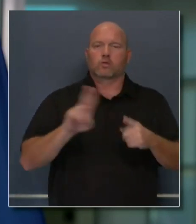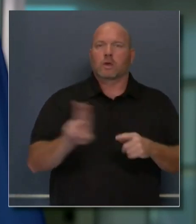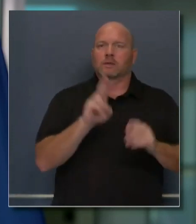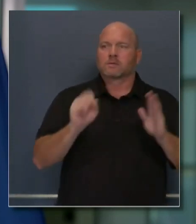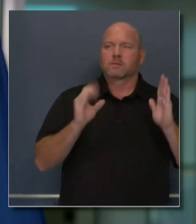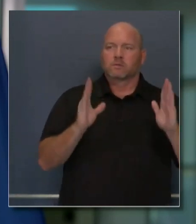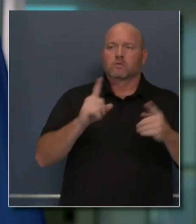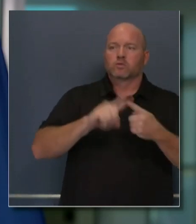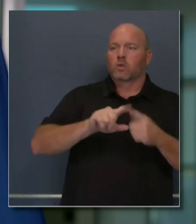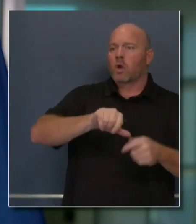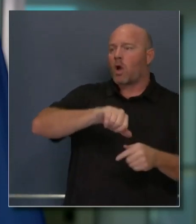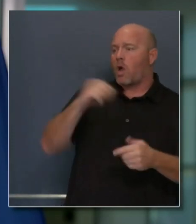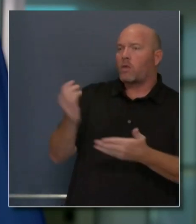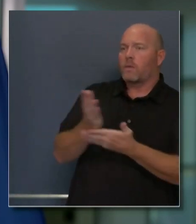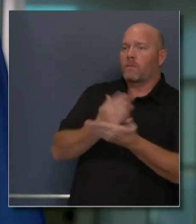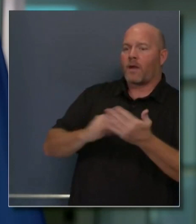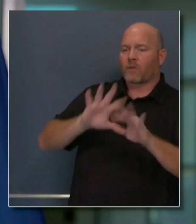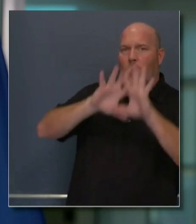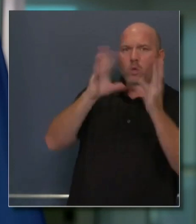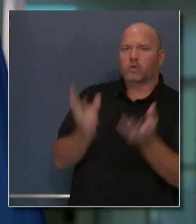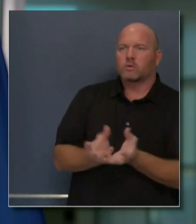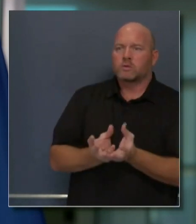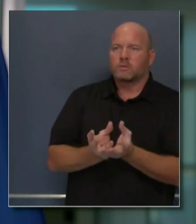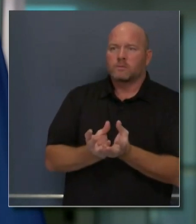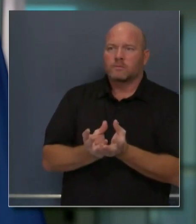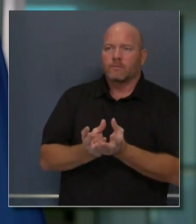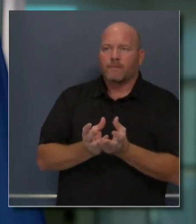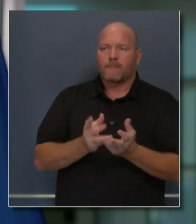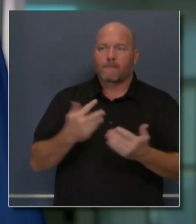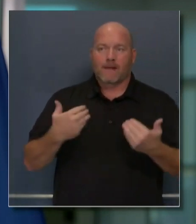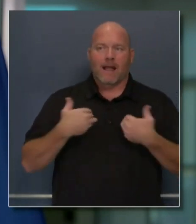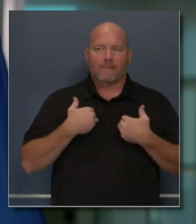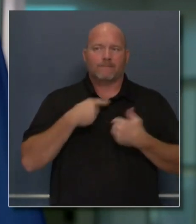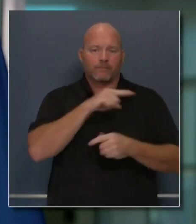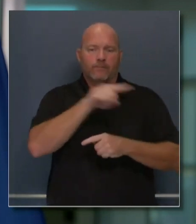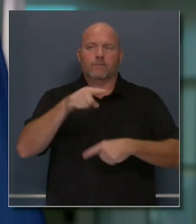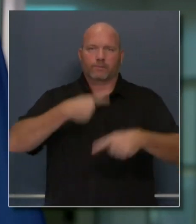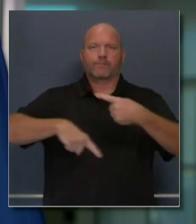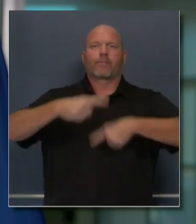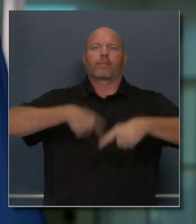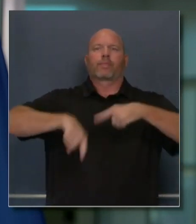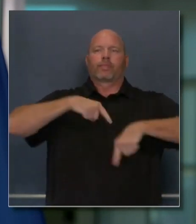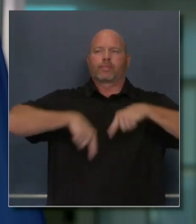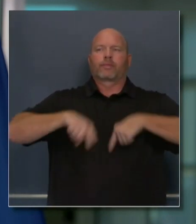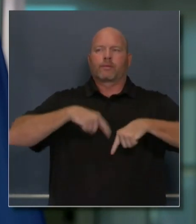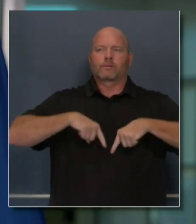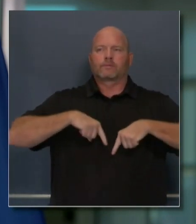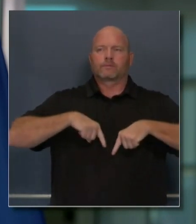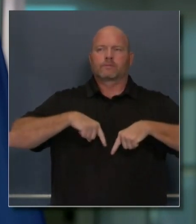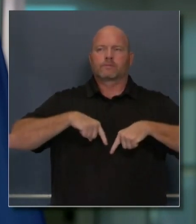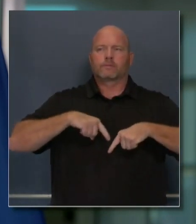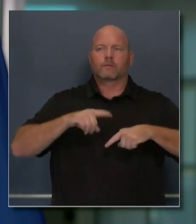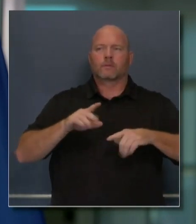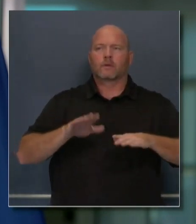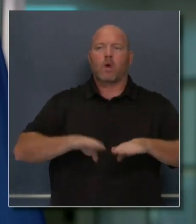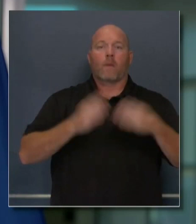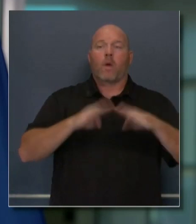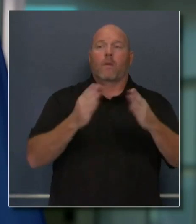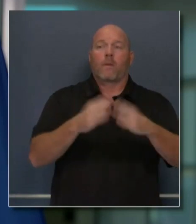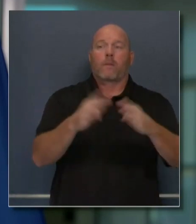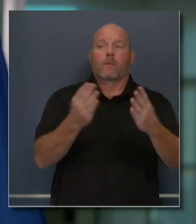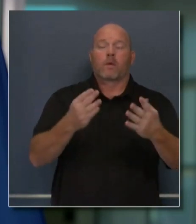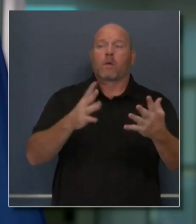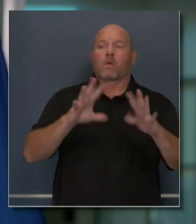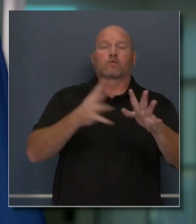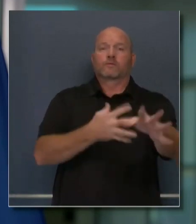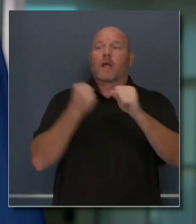other parts of the globe that have had setbacks as they enter into the winter months. And